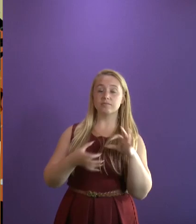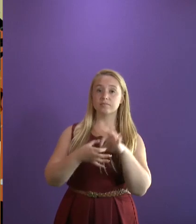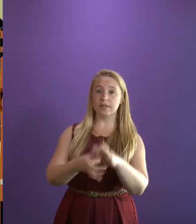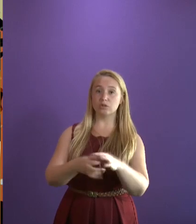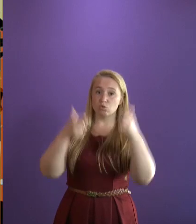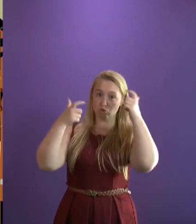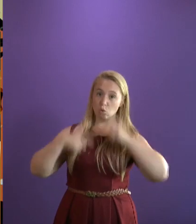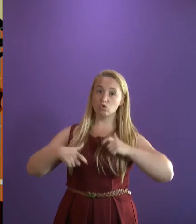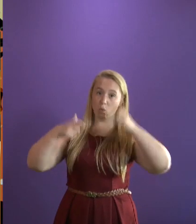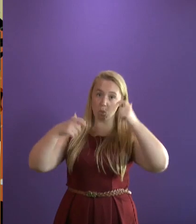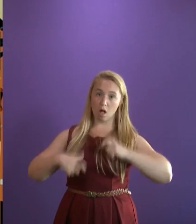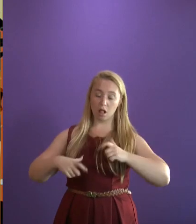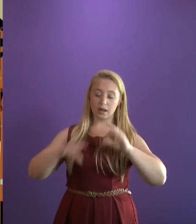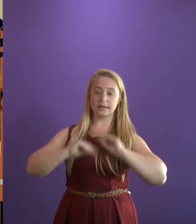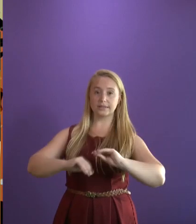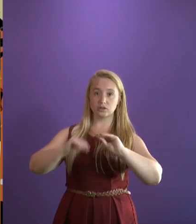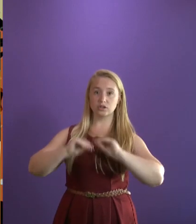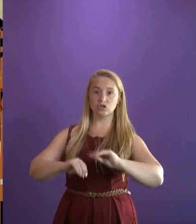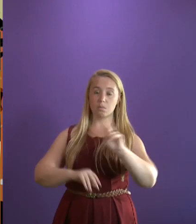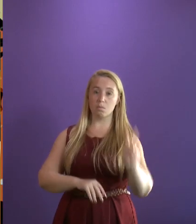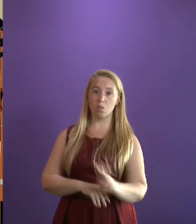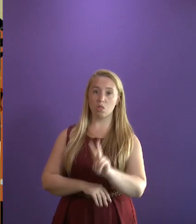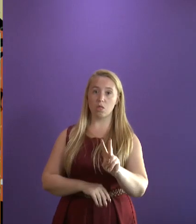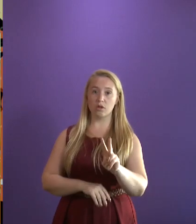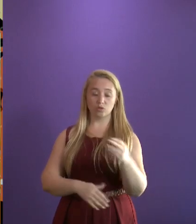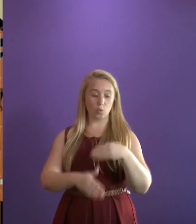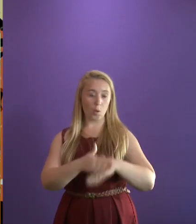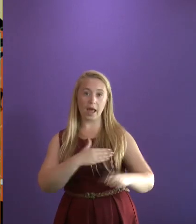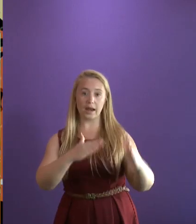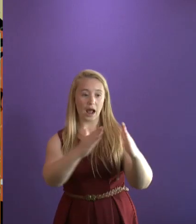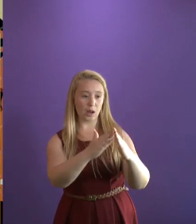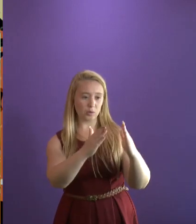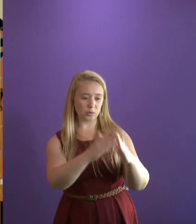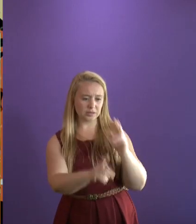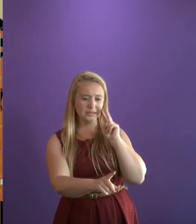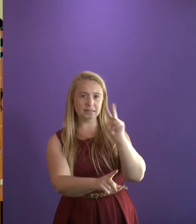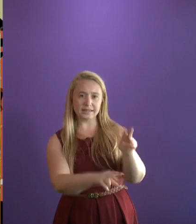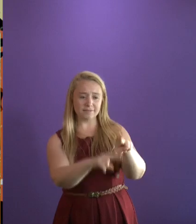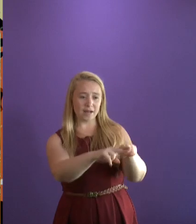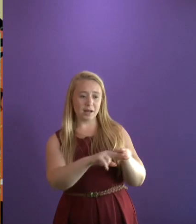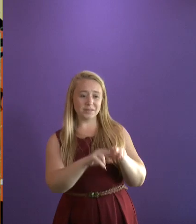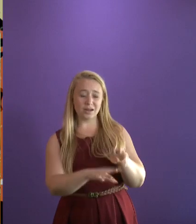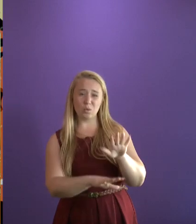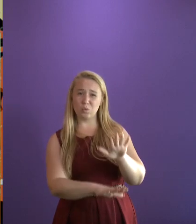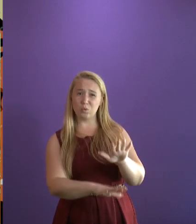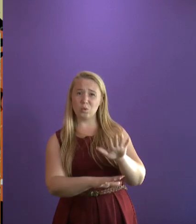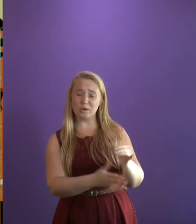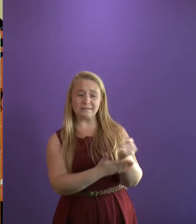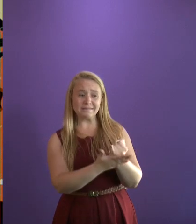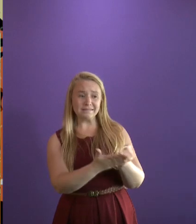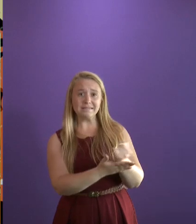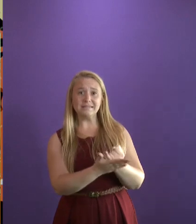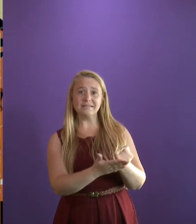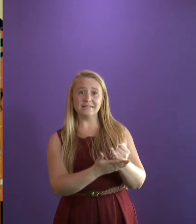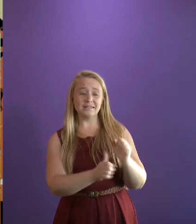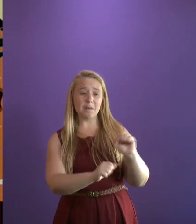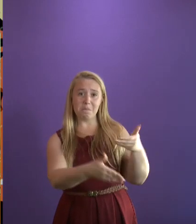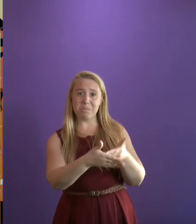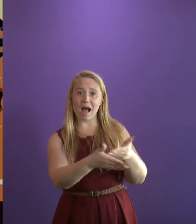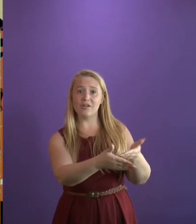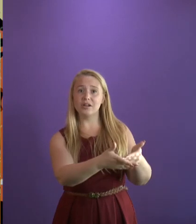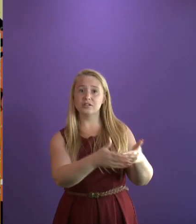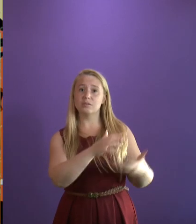working in social work and in education, where I visited families in the home and saw the rough end of what was happening and the things that families had to put up with and the poverty